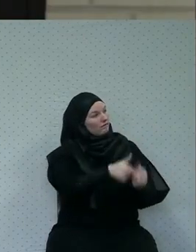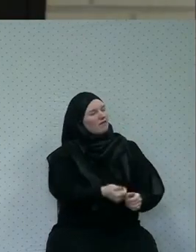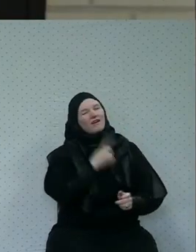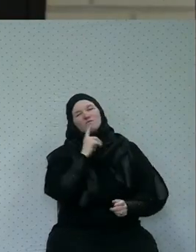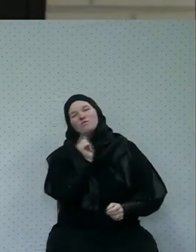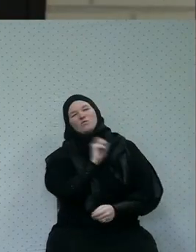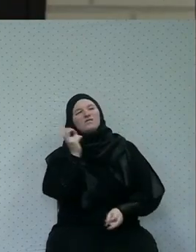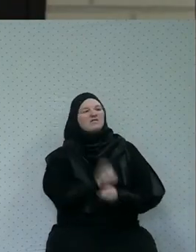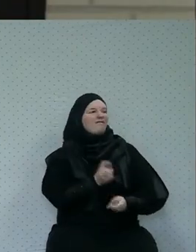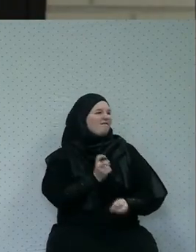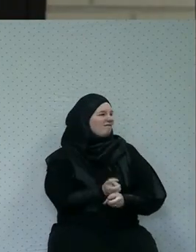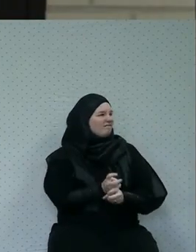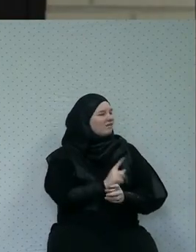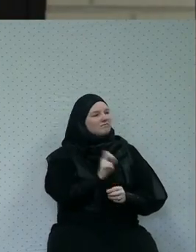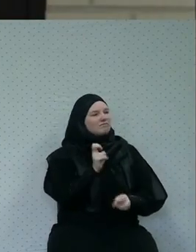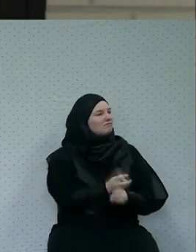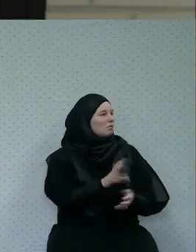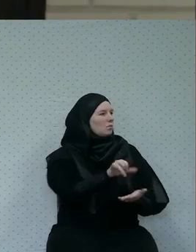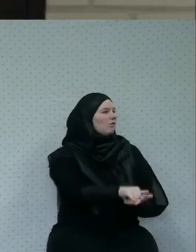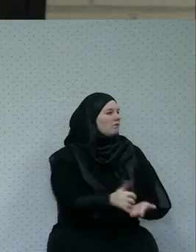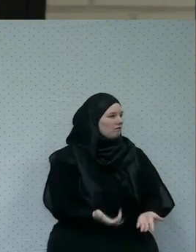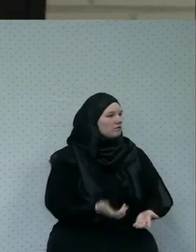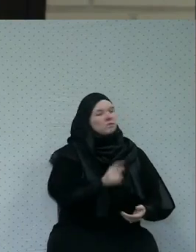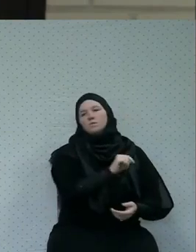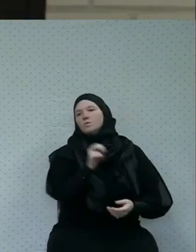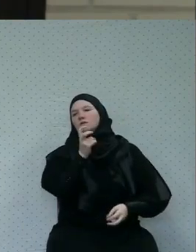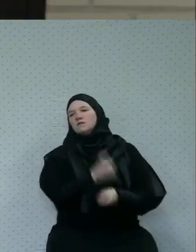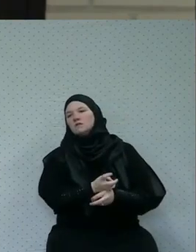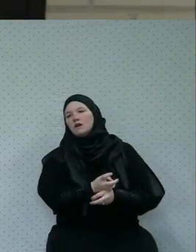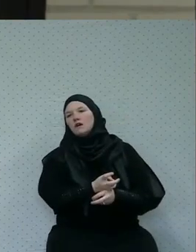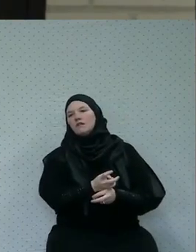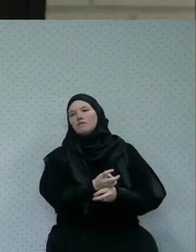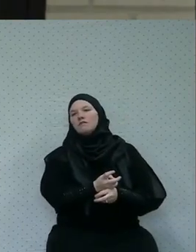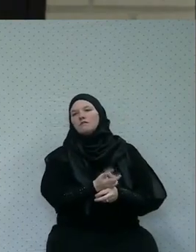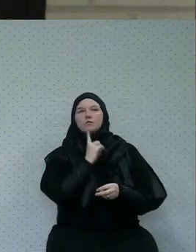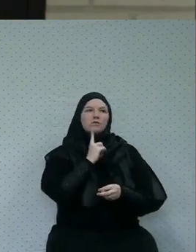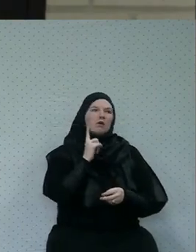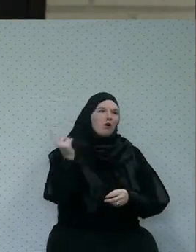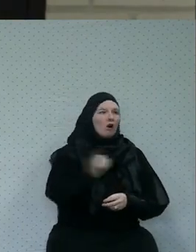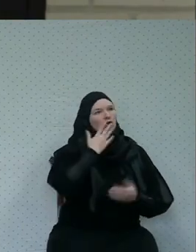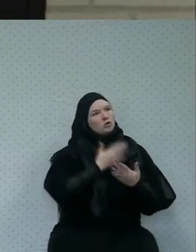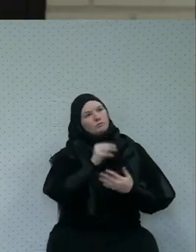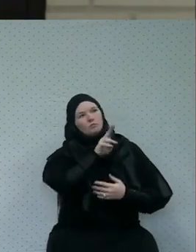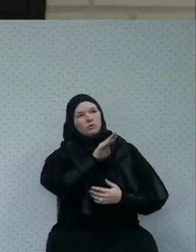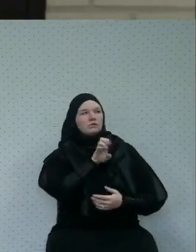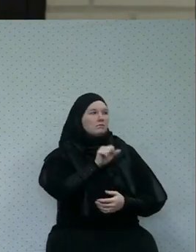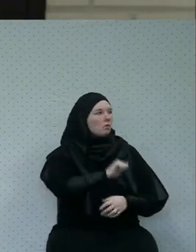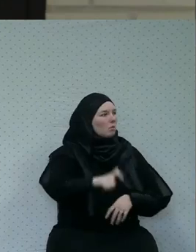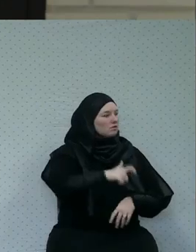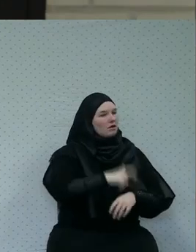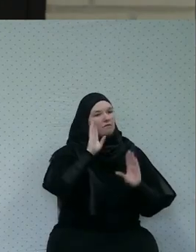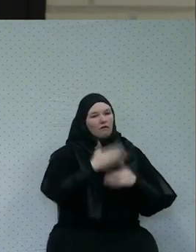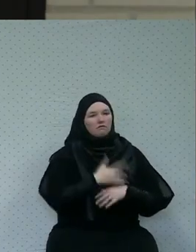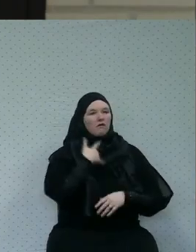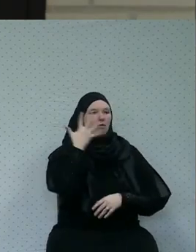it's difficult. It's difficult to do this. It's difficult to live as a Muslim all the time. It's difficult to do